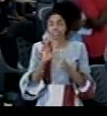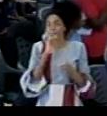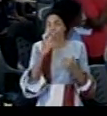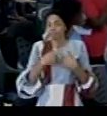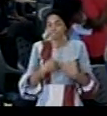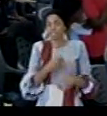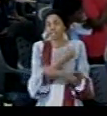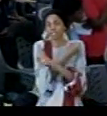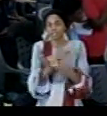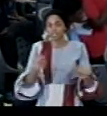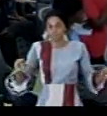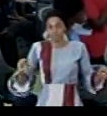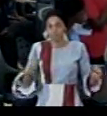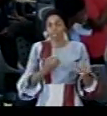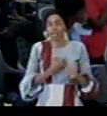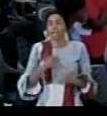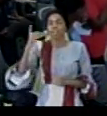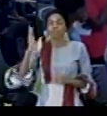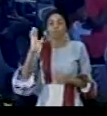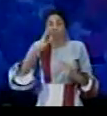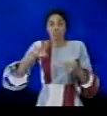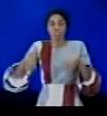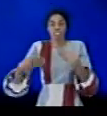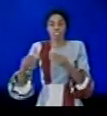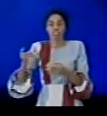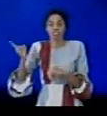and more grace for those going through persecution.